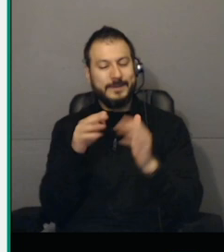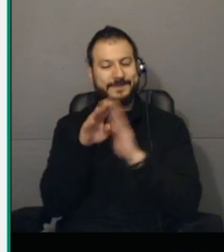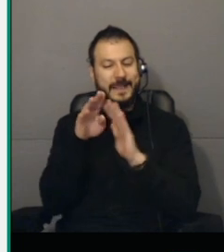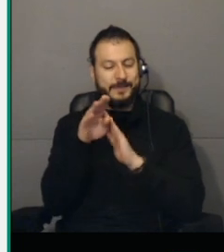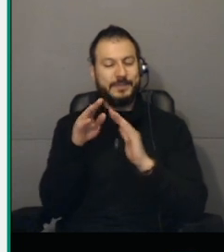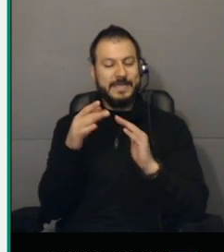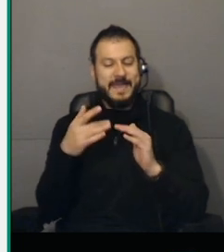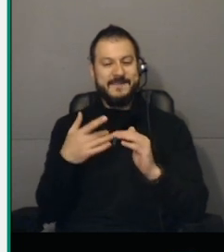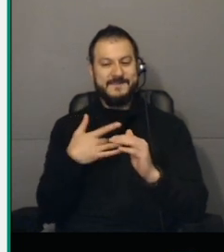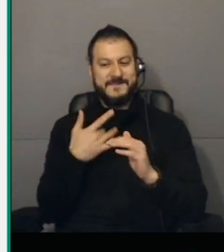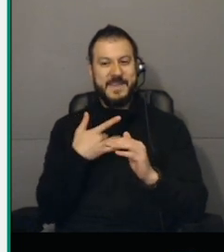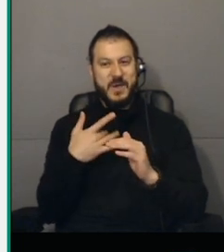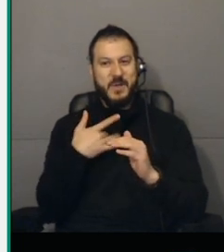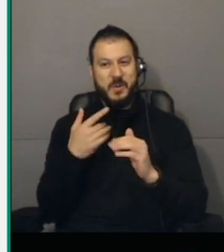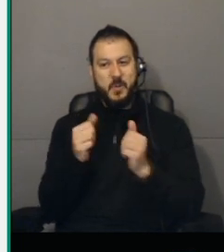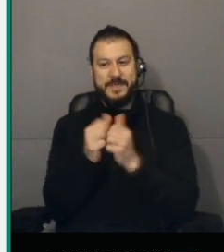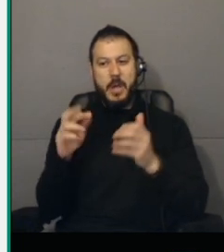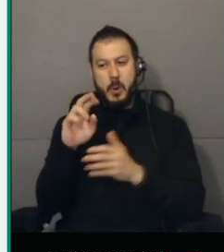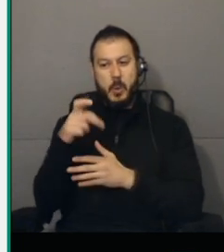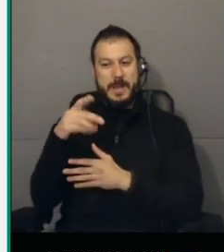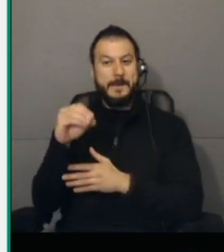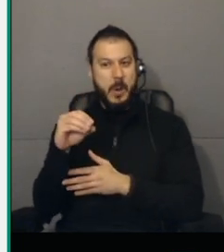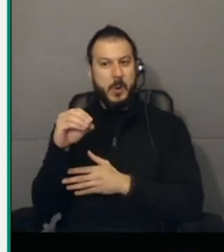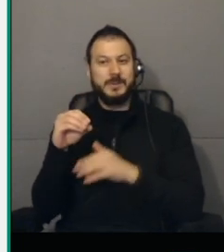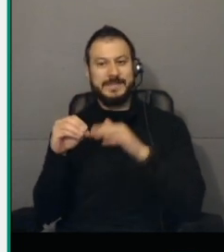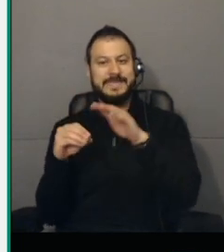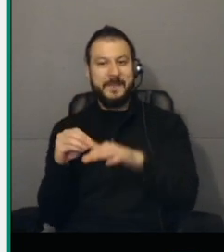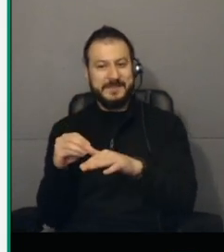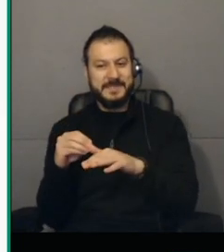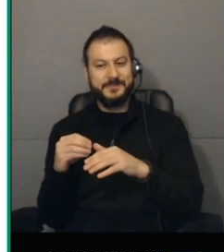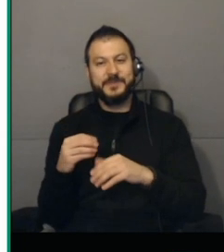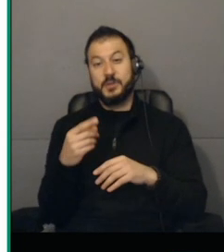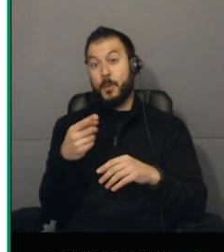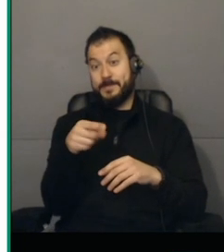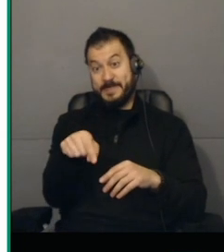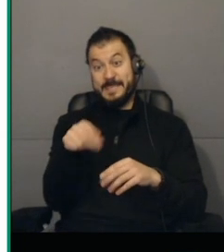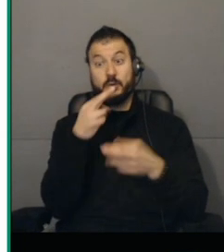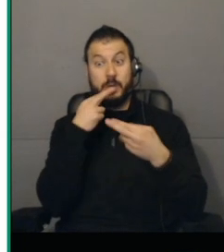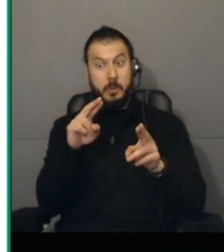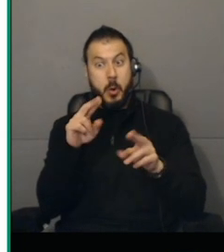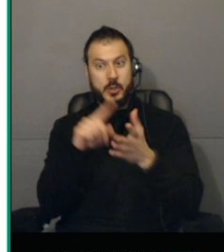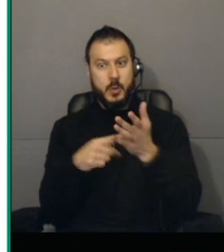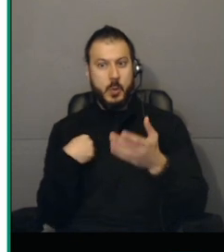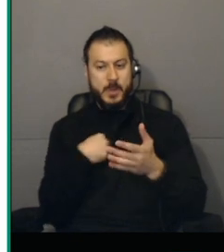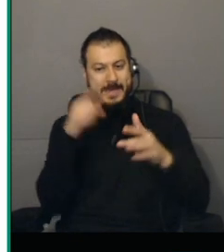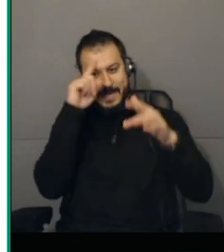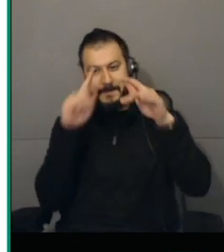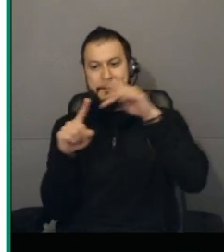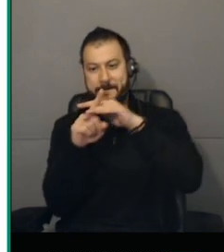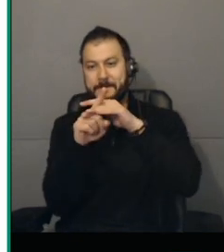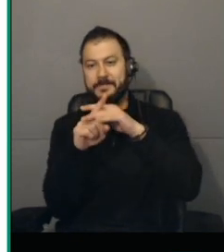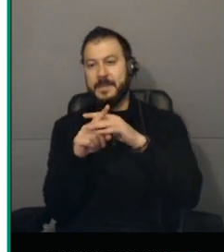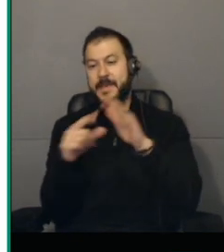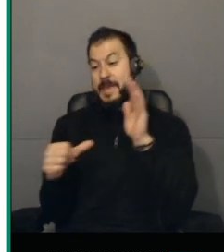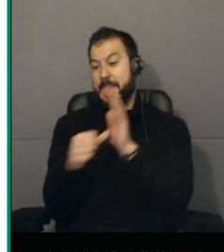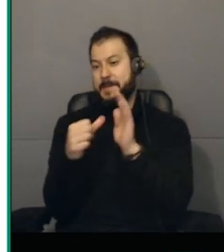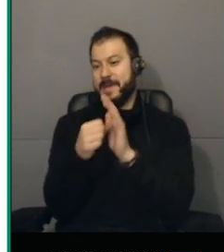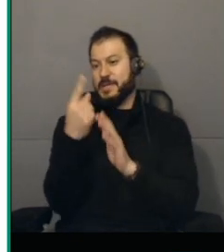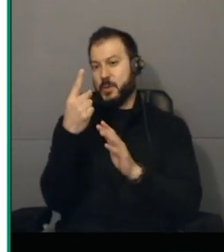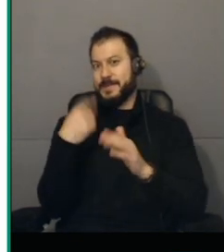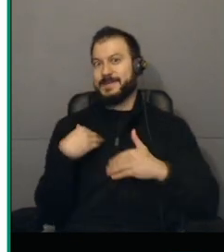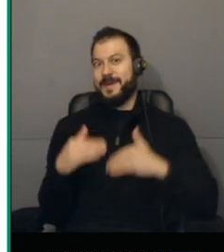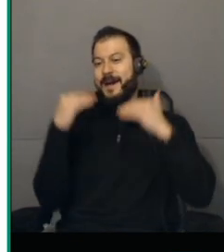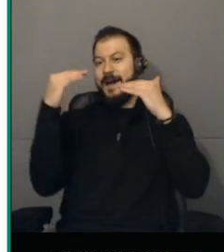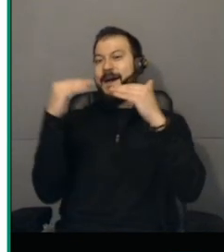about bugs with no repro steps. So this report here is what we came up with. You're looking at page one, which covers a lot of the high level